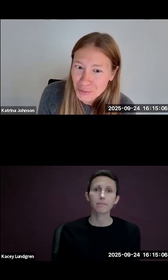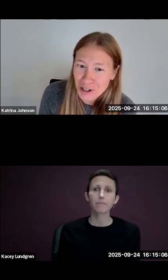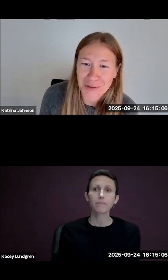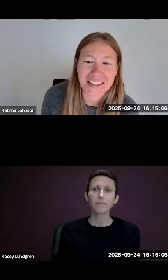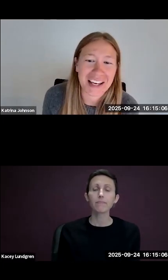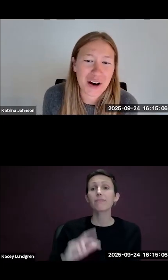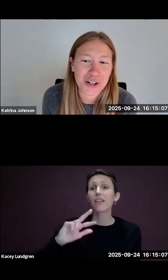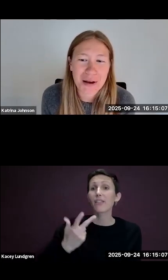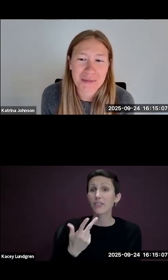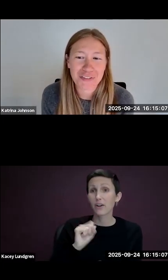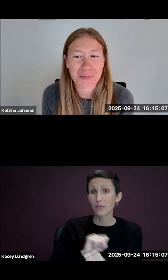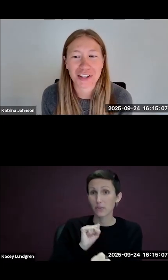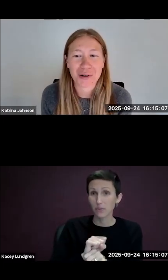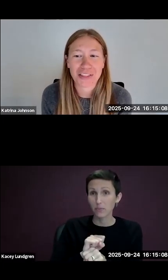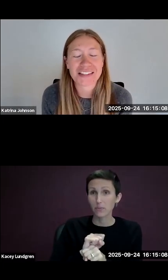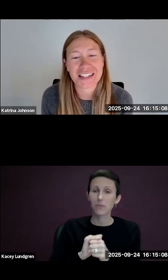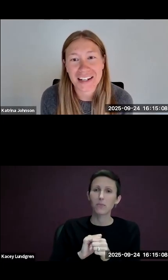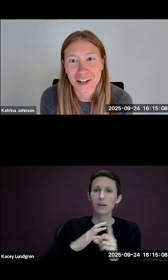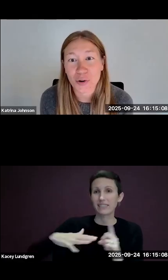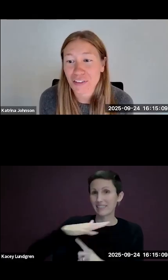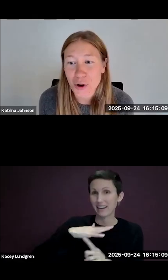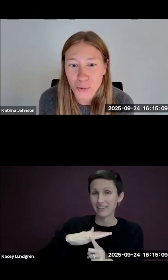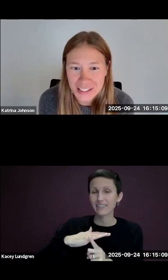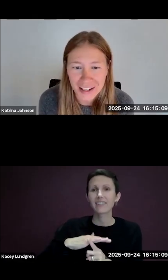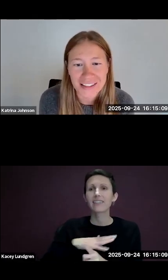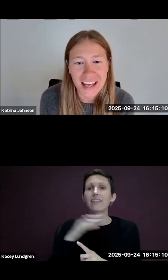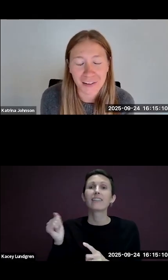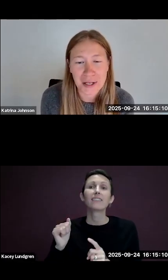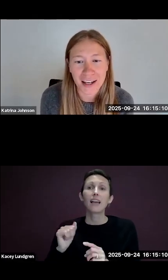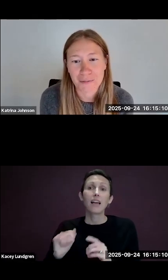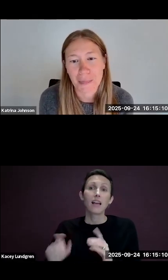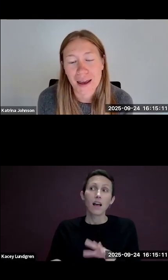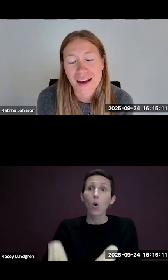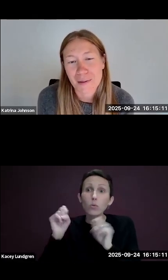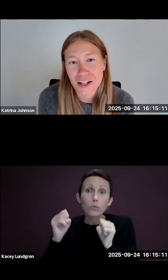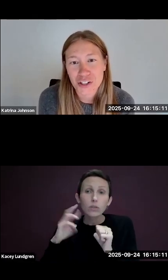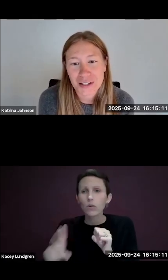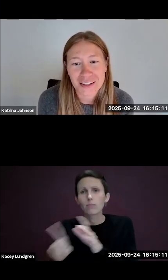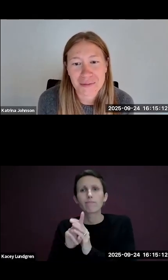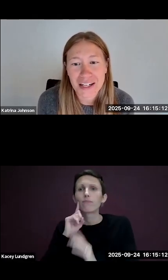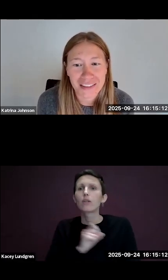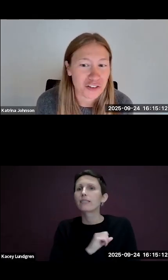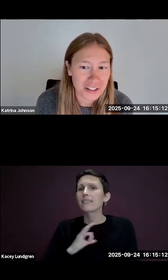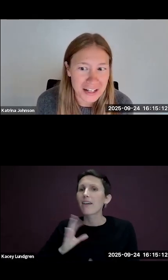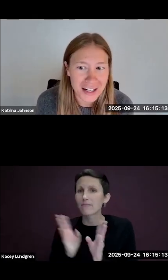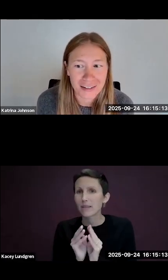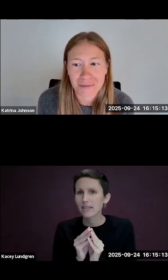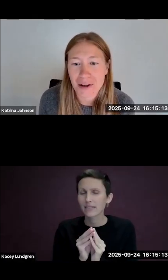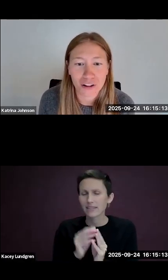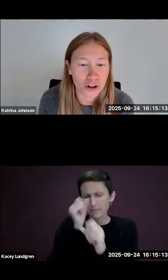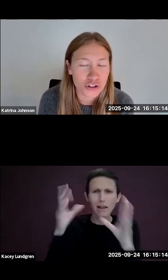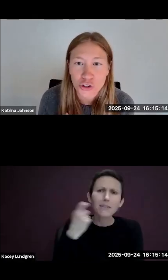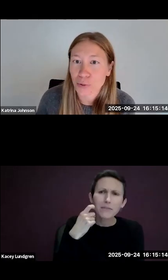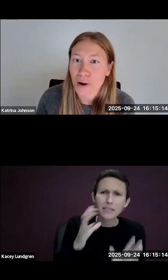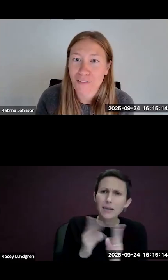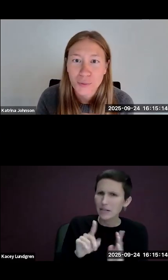The third workplace encounter you may be familiar with is attending or even hosting a staff meeting. Imagine a recent meeting that you've attended,